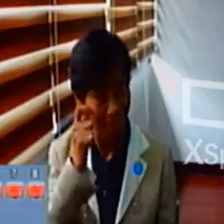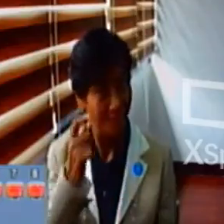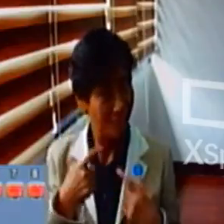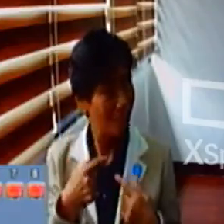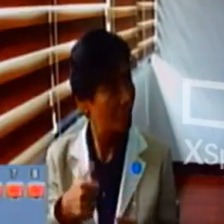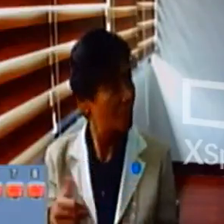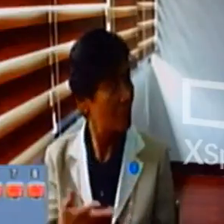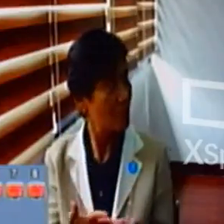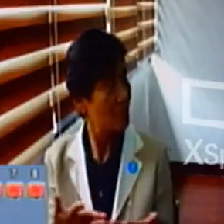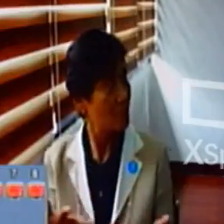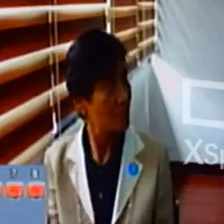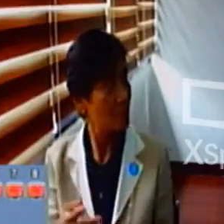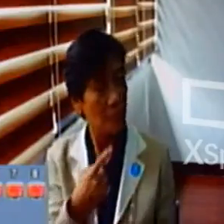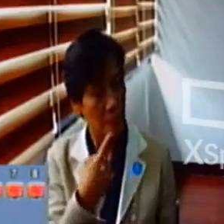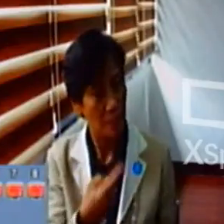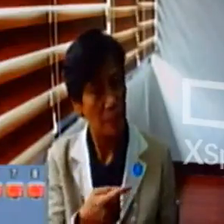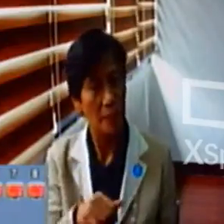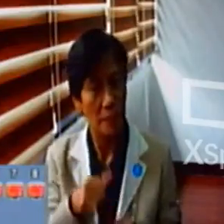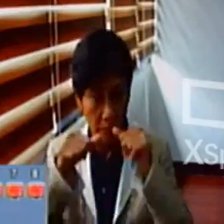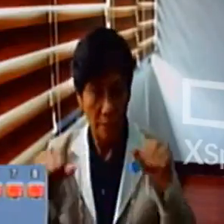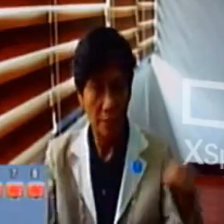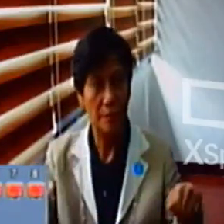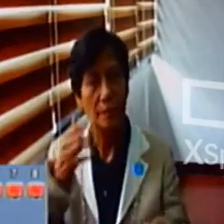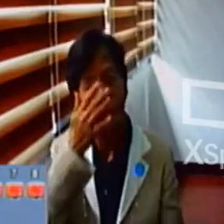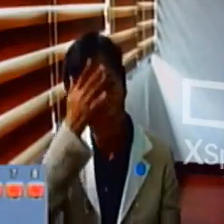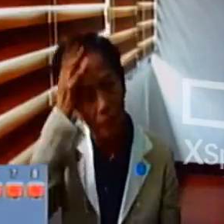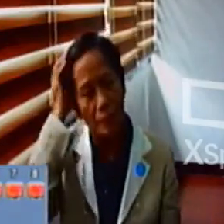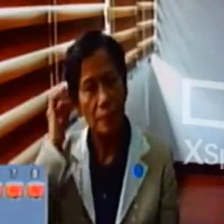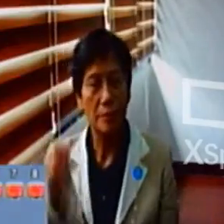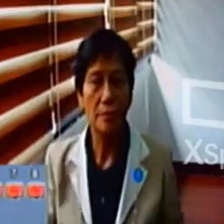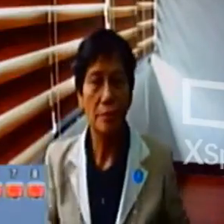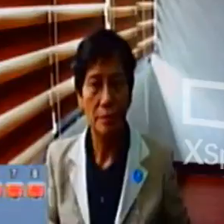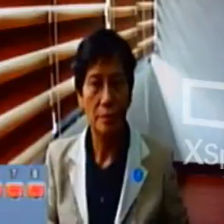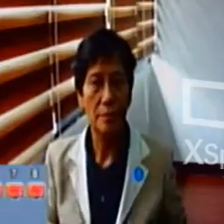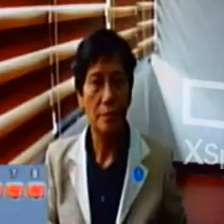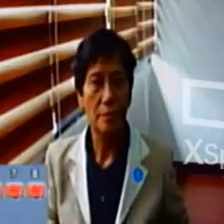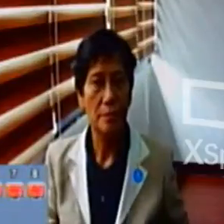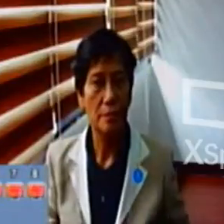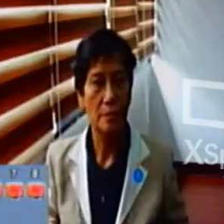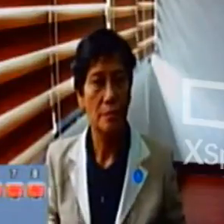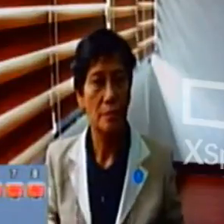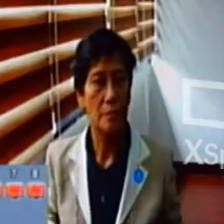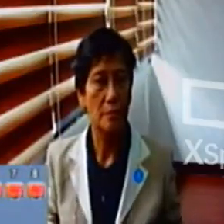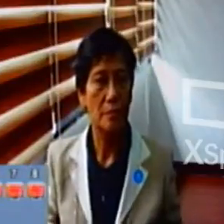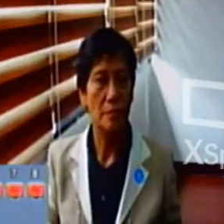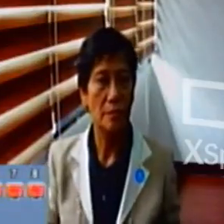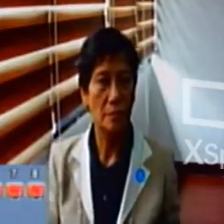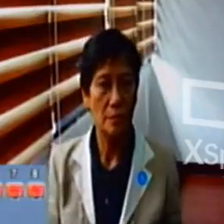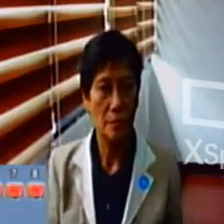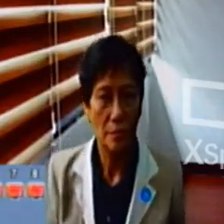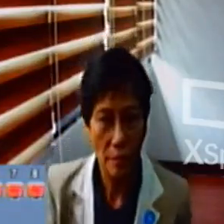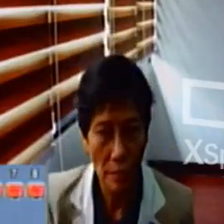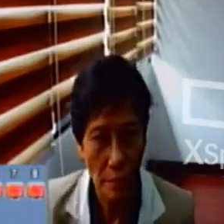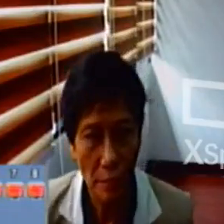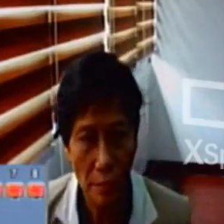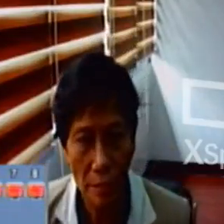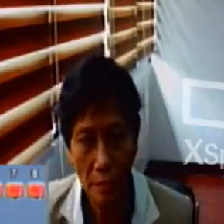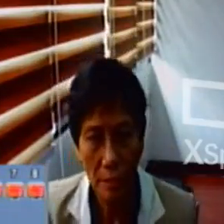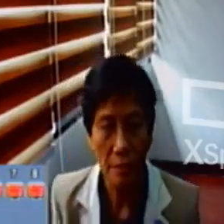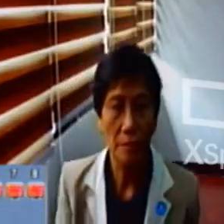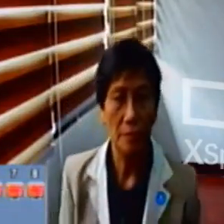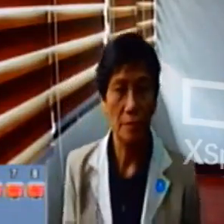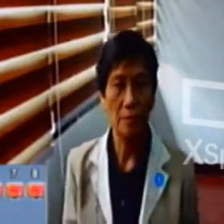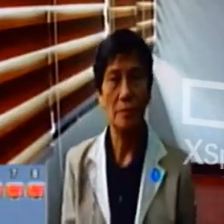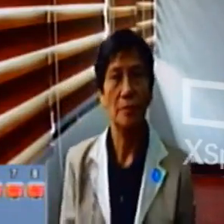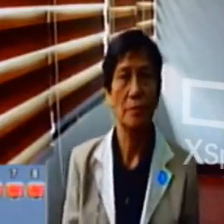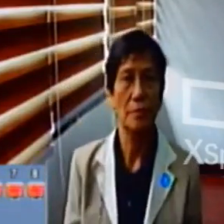seated. Attorney Tricia, do you have any announcement? No. Or are we proceeding already? Your Honor,